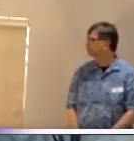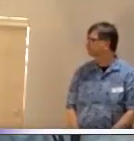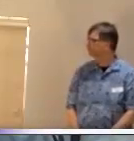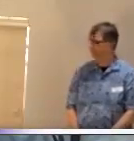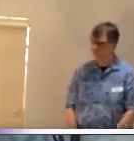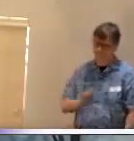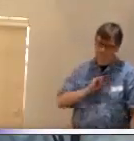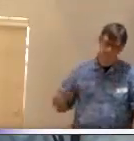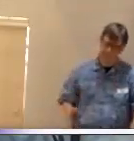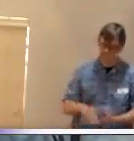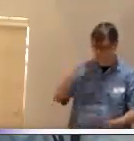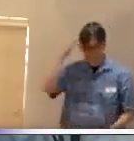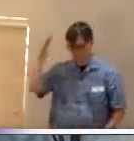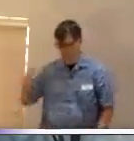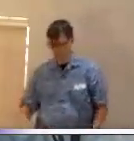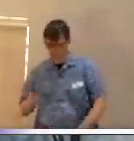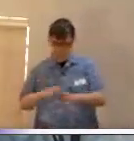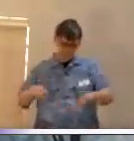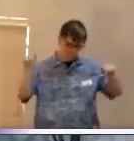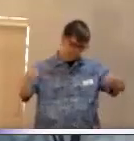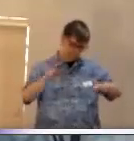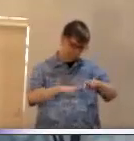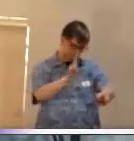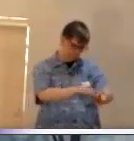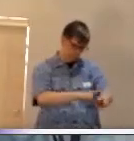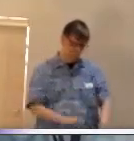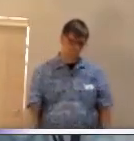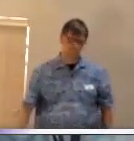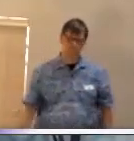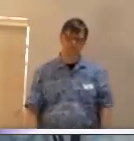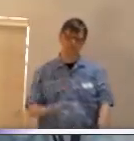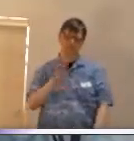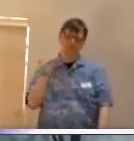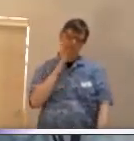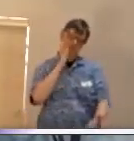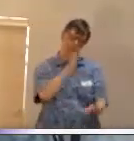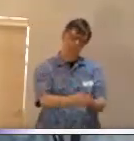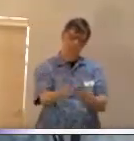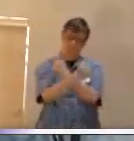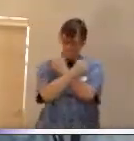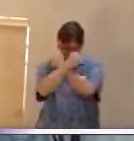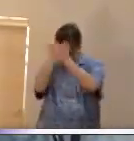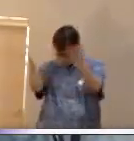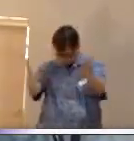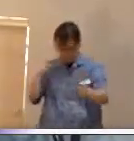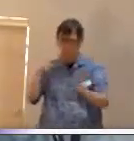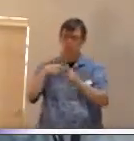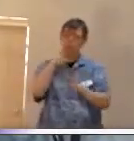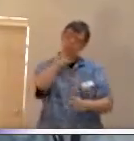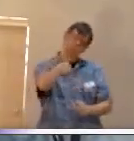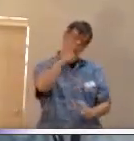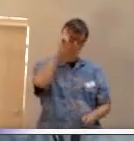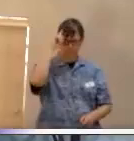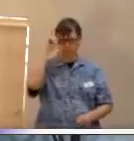So I just know, right here, right now, the truth that has been revealed to you